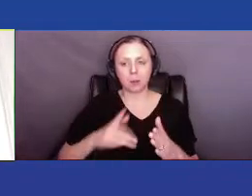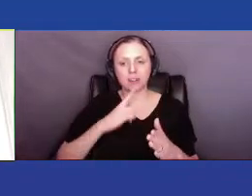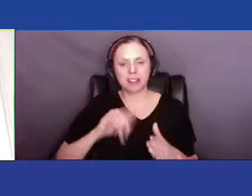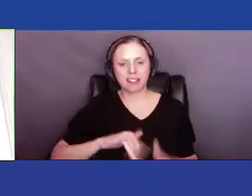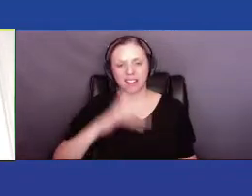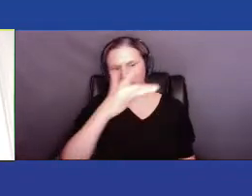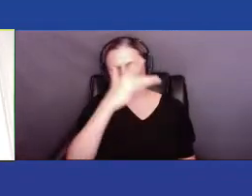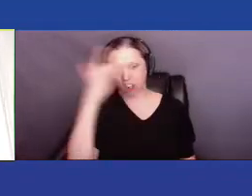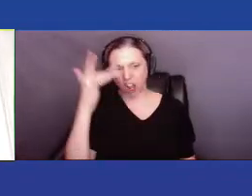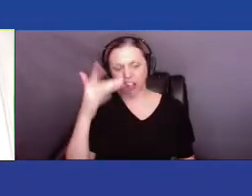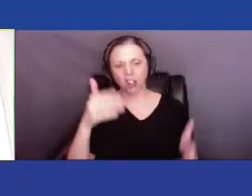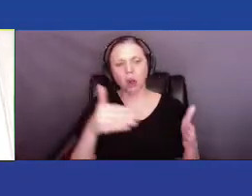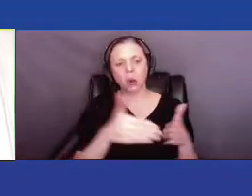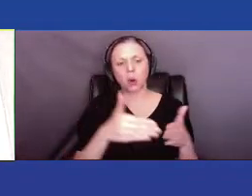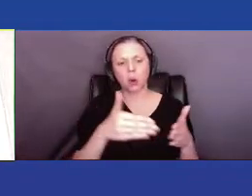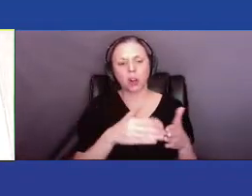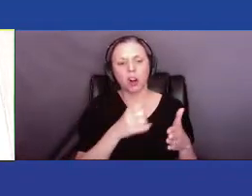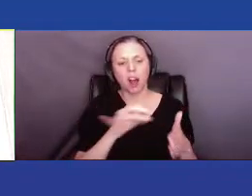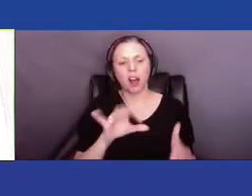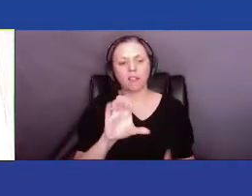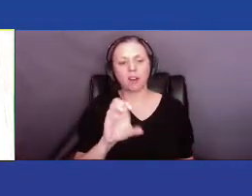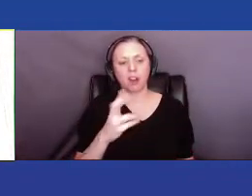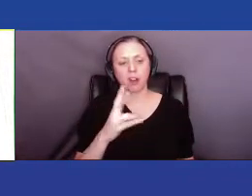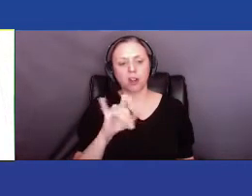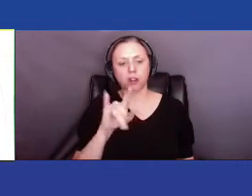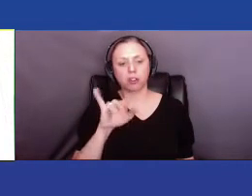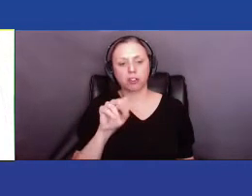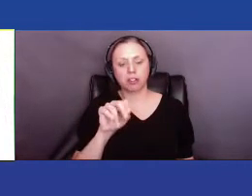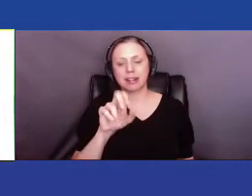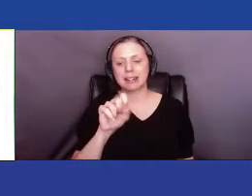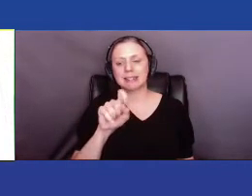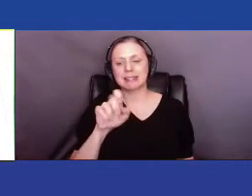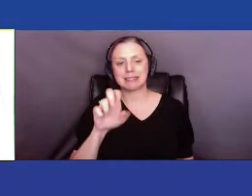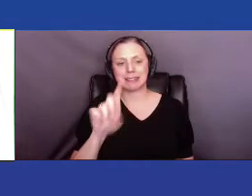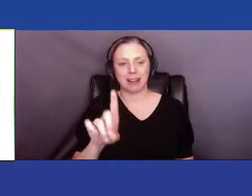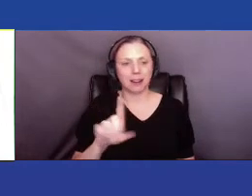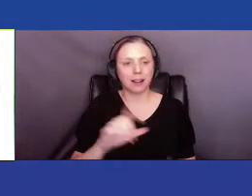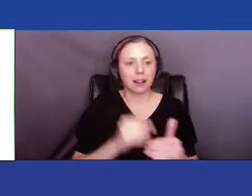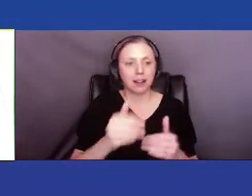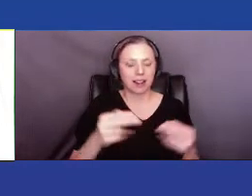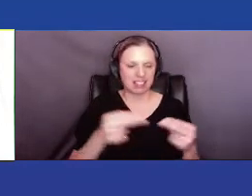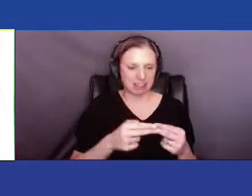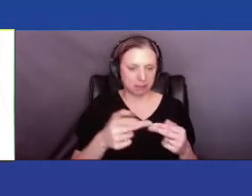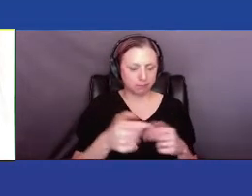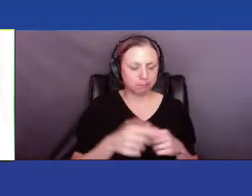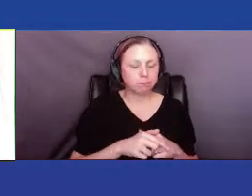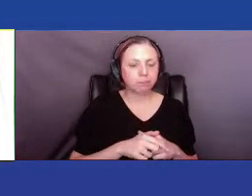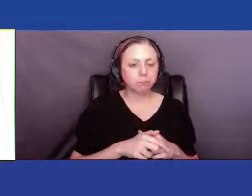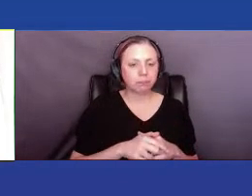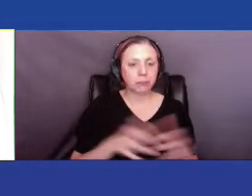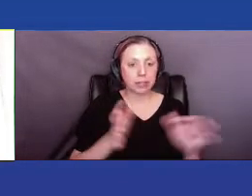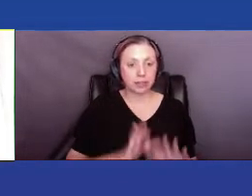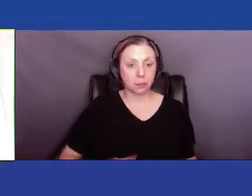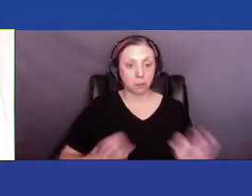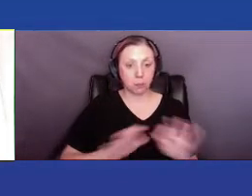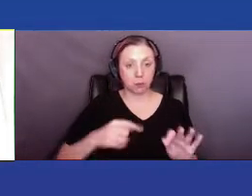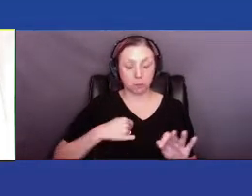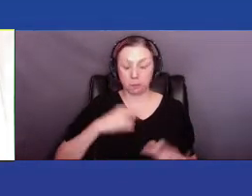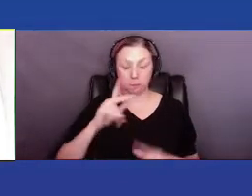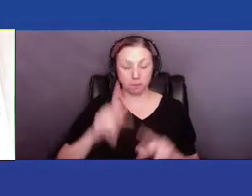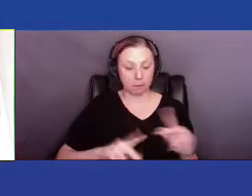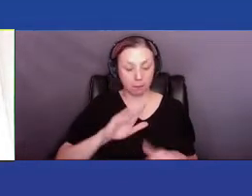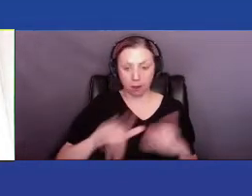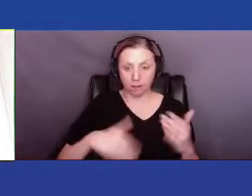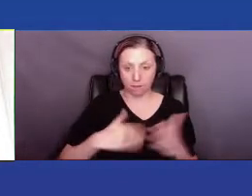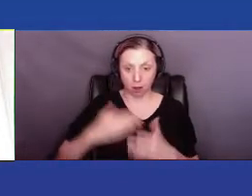corner of Christiansted. Next slide. It's important to me that folks of all generations, as I